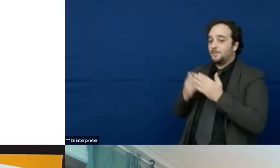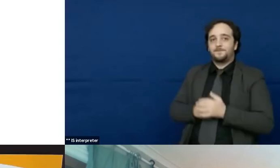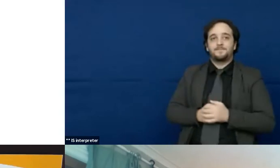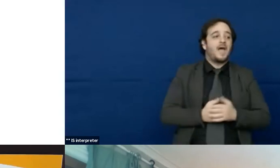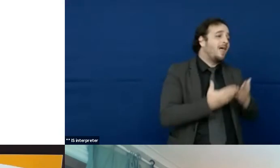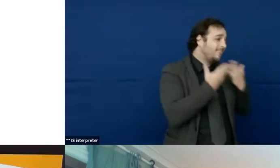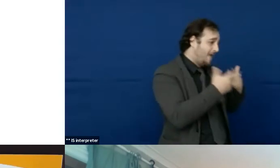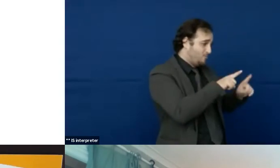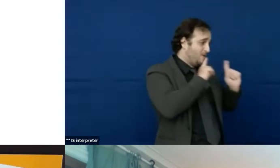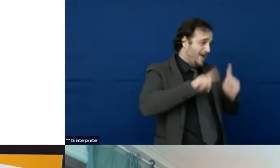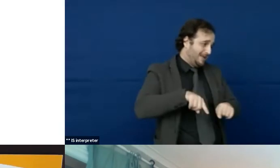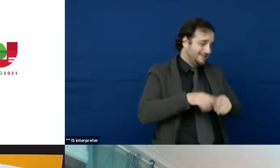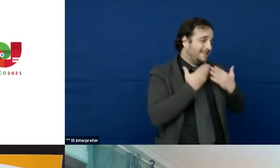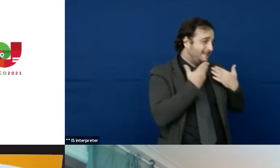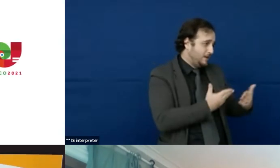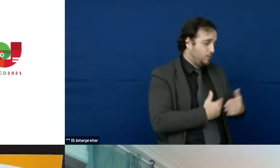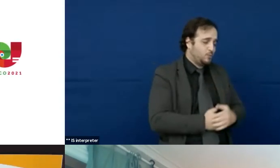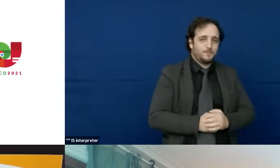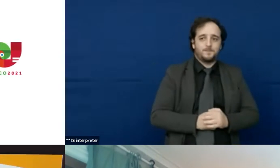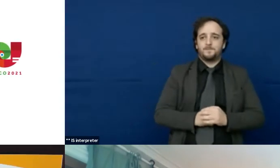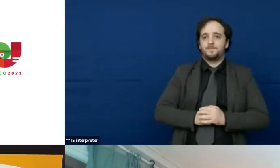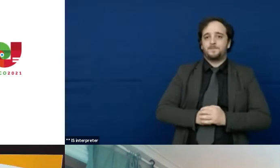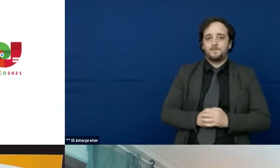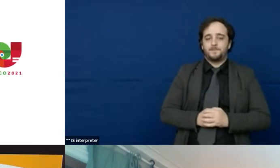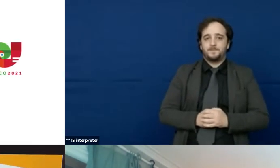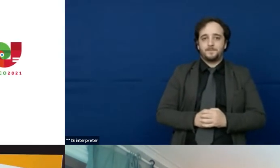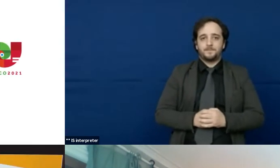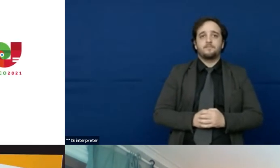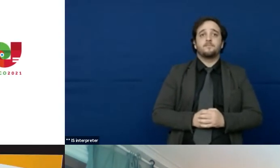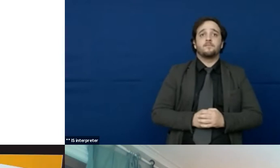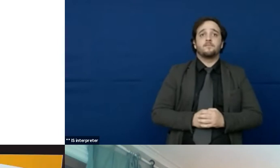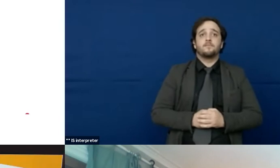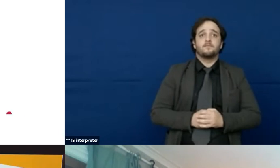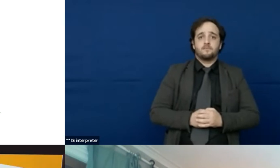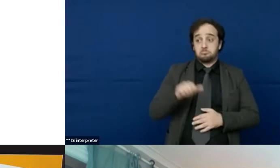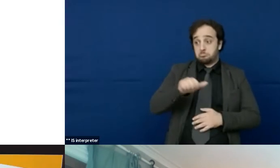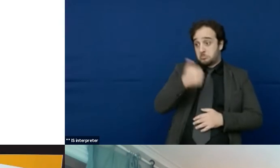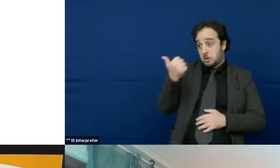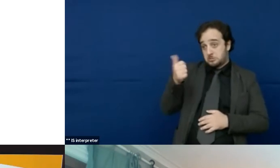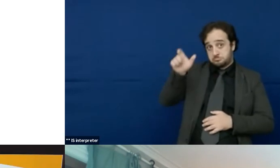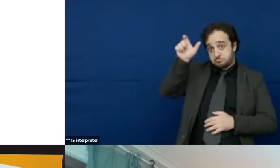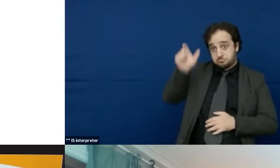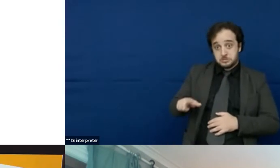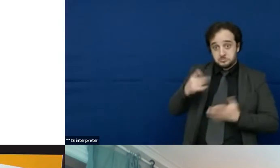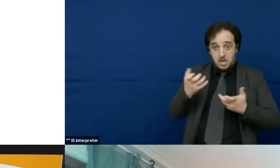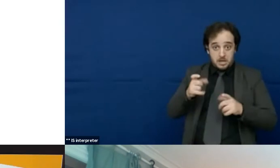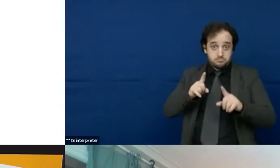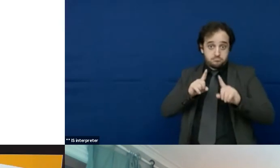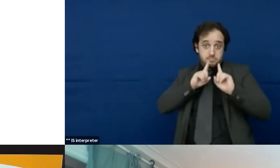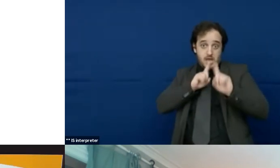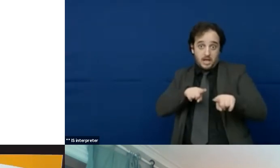would like to come in to address this question. Otherwise, another question that